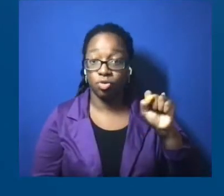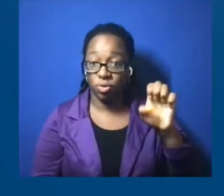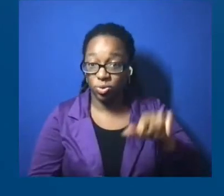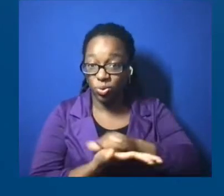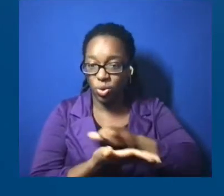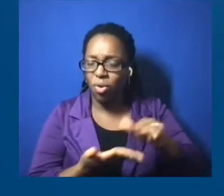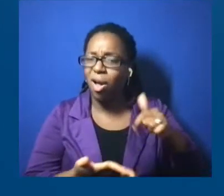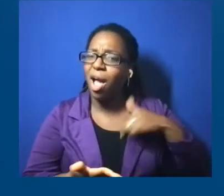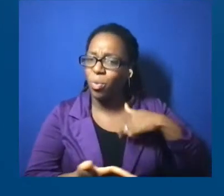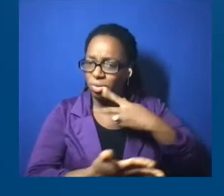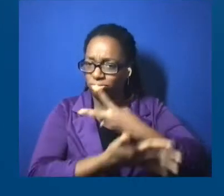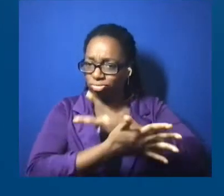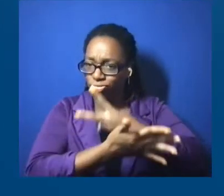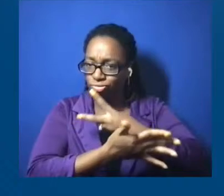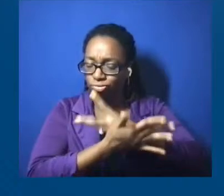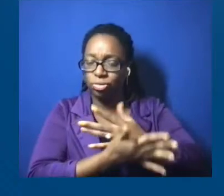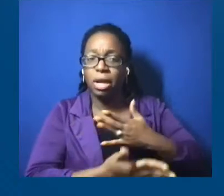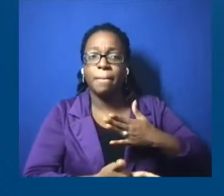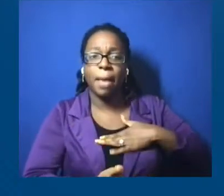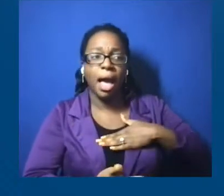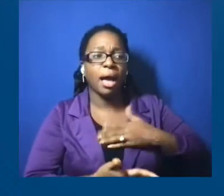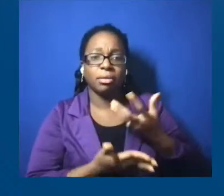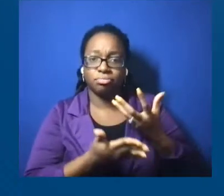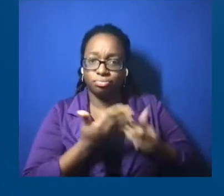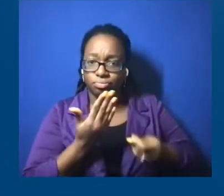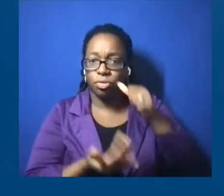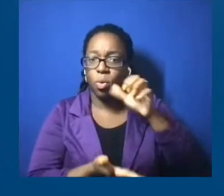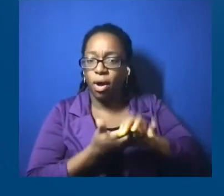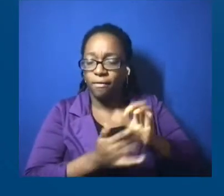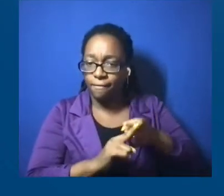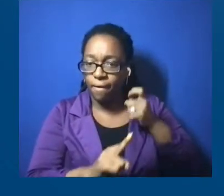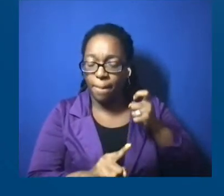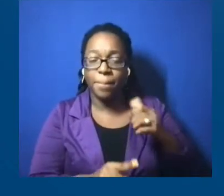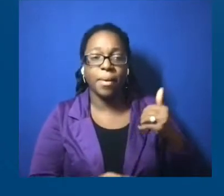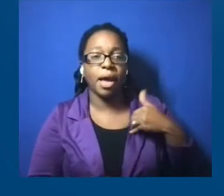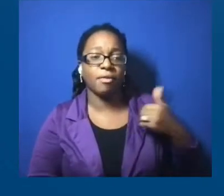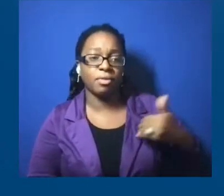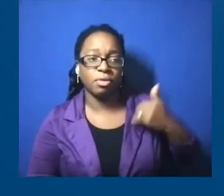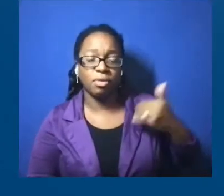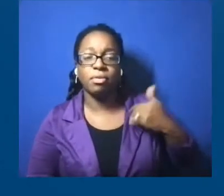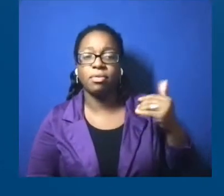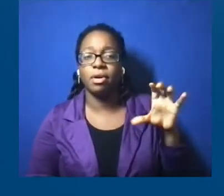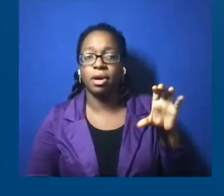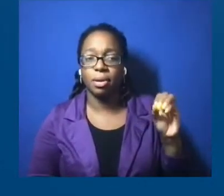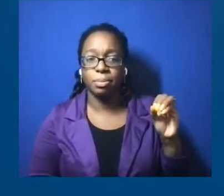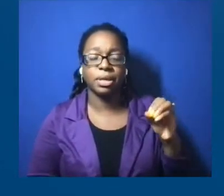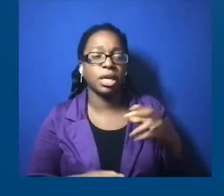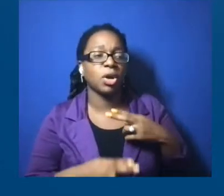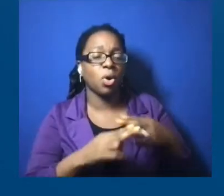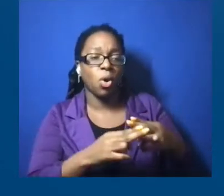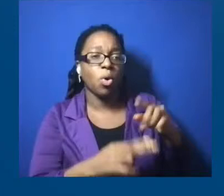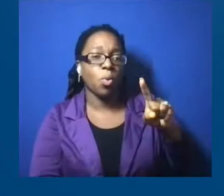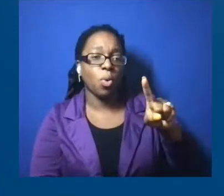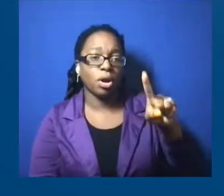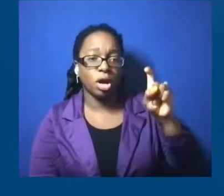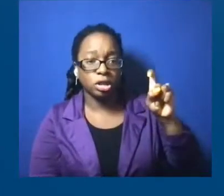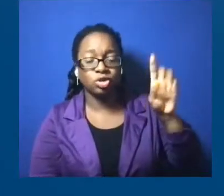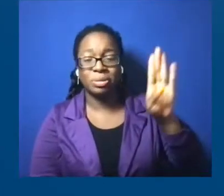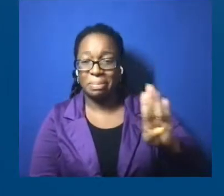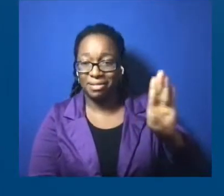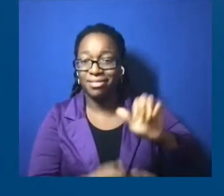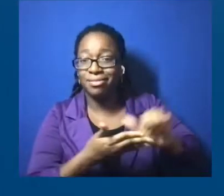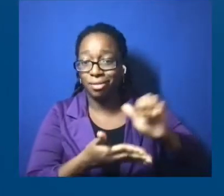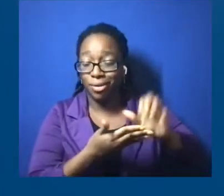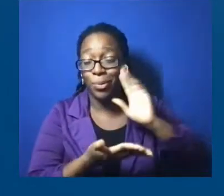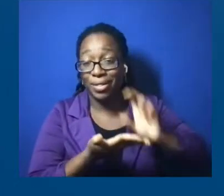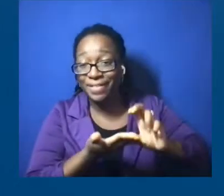wife was from. You know, where the little company called Micron's investing $100 billion to